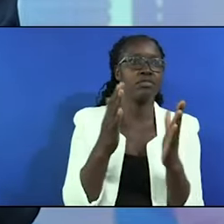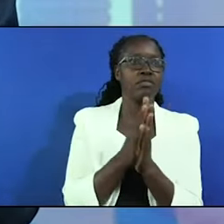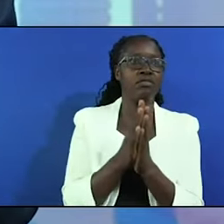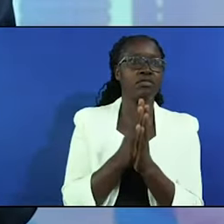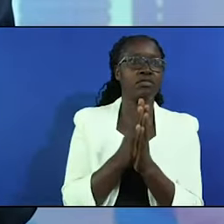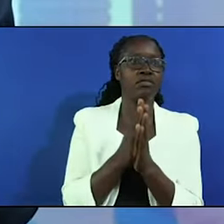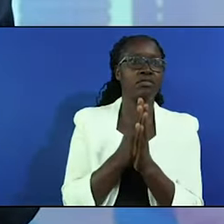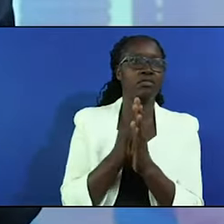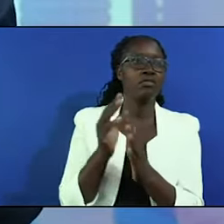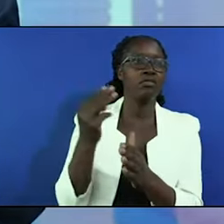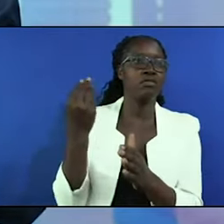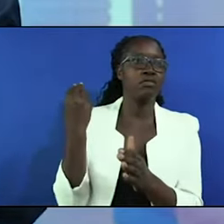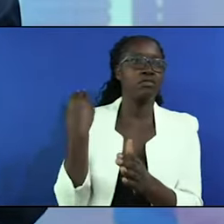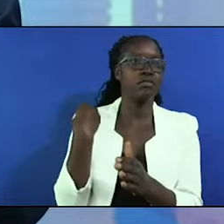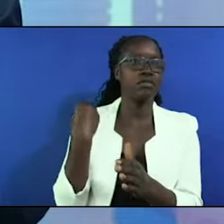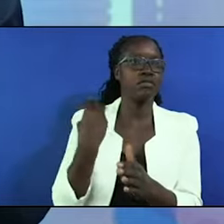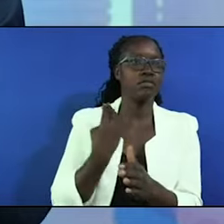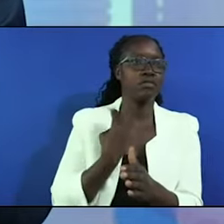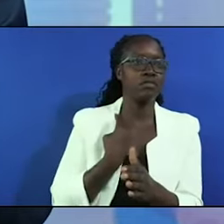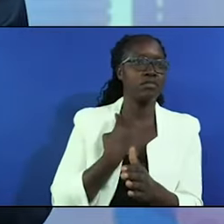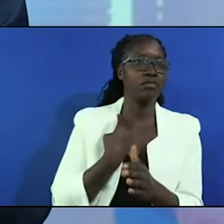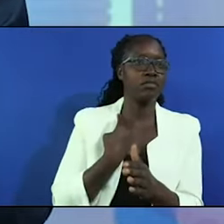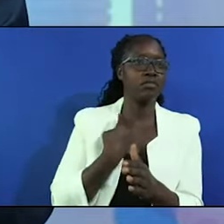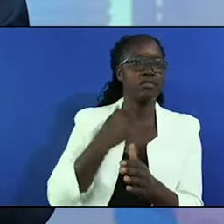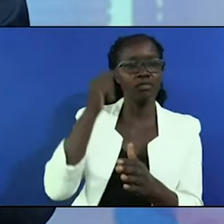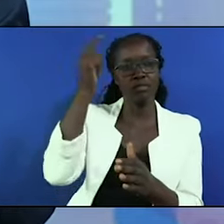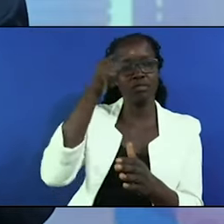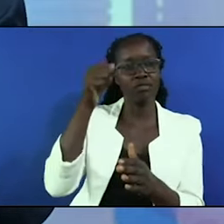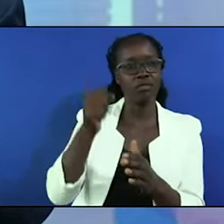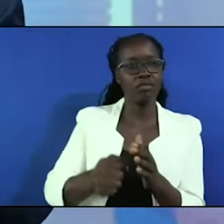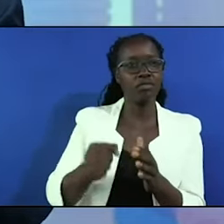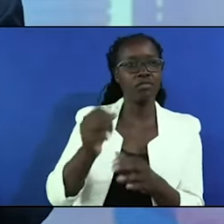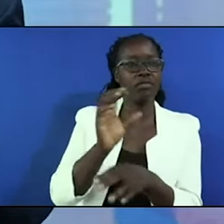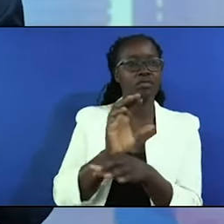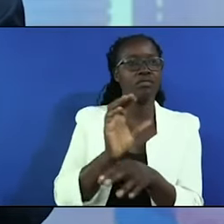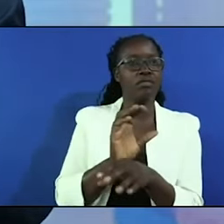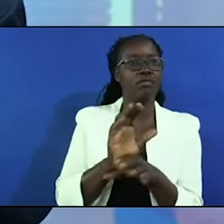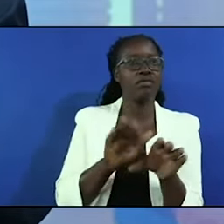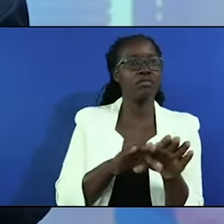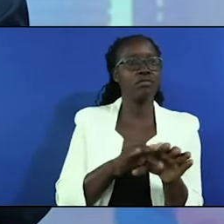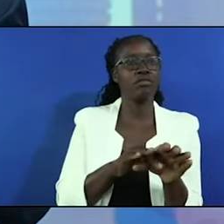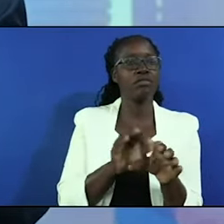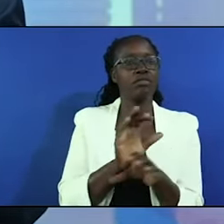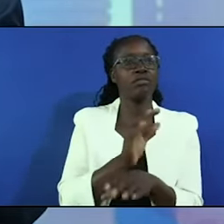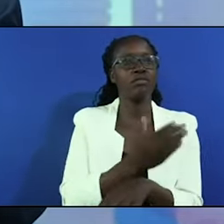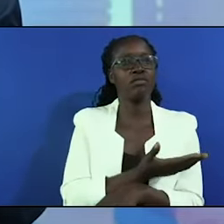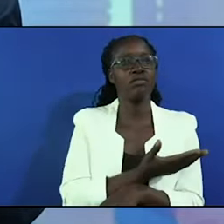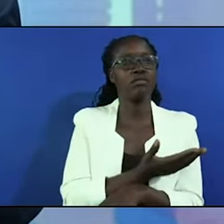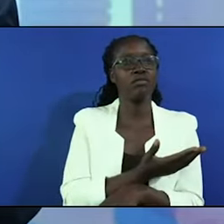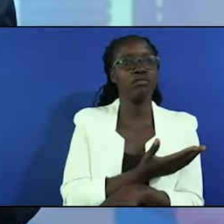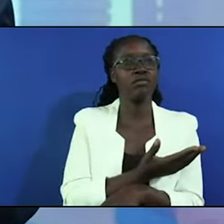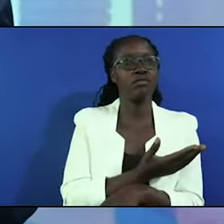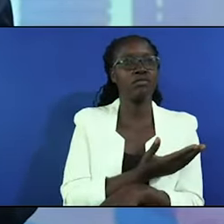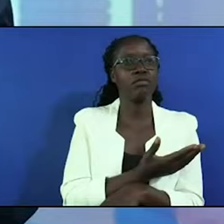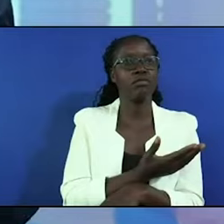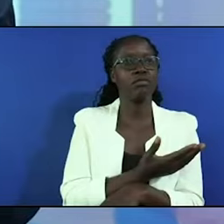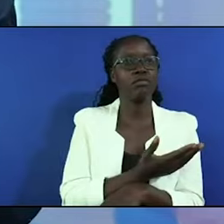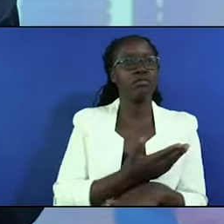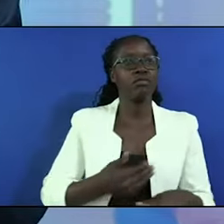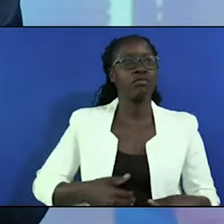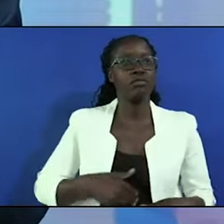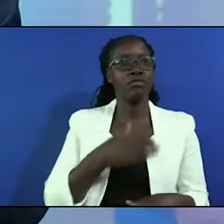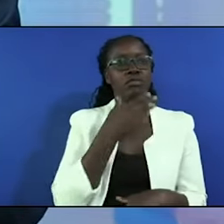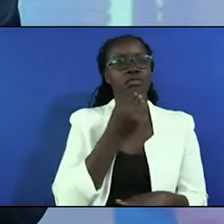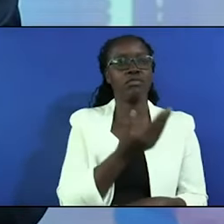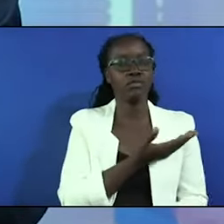degree. I was doing a youth week of prayer in South Church, and that time he was a member of that church, a young man